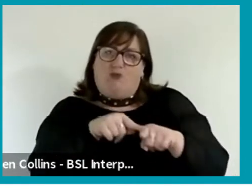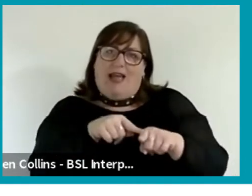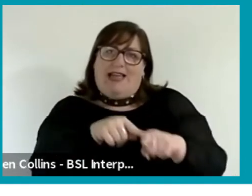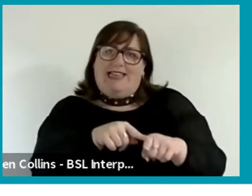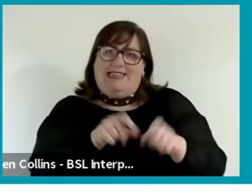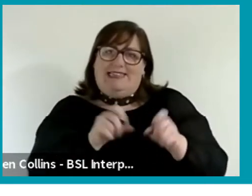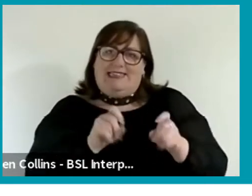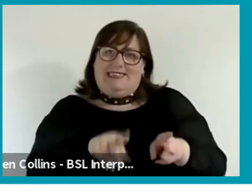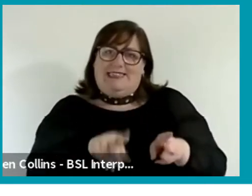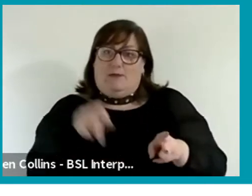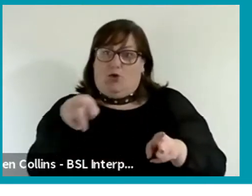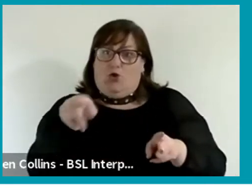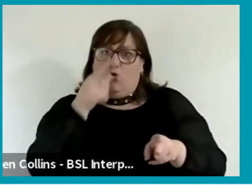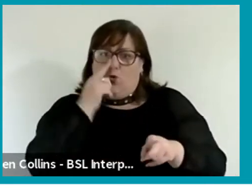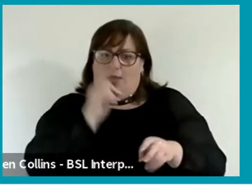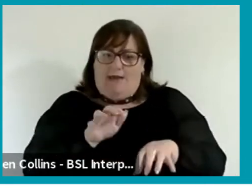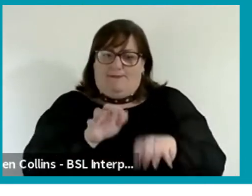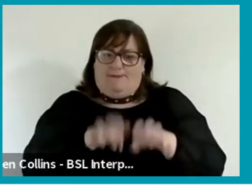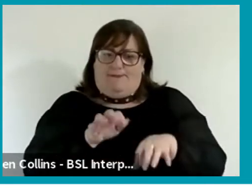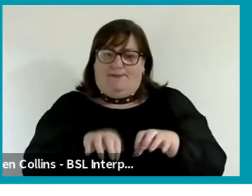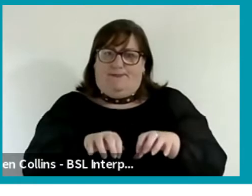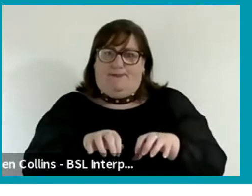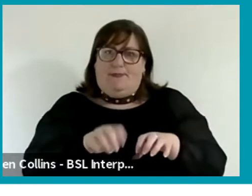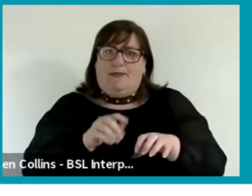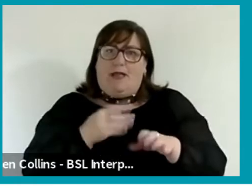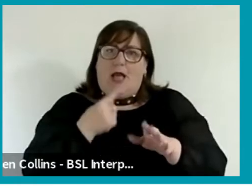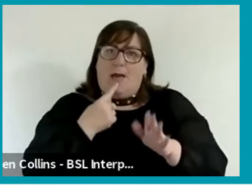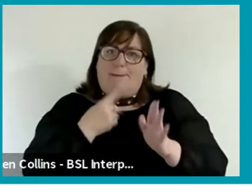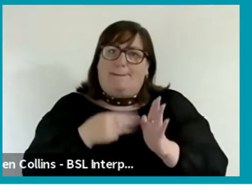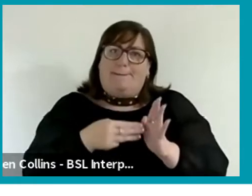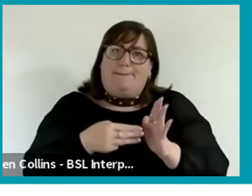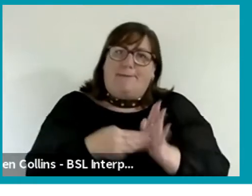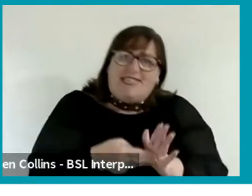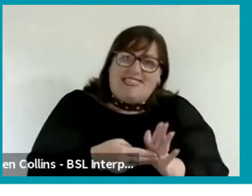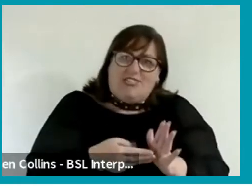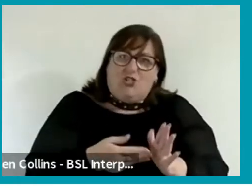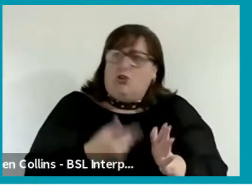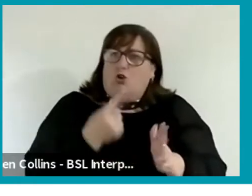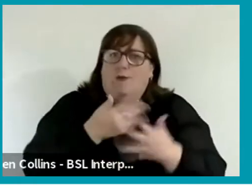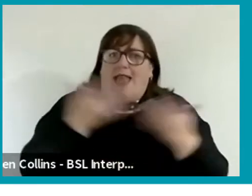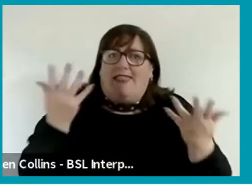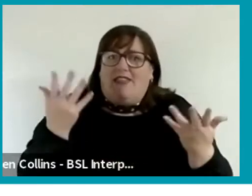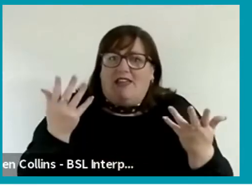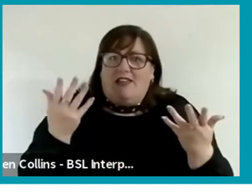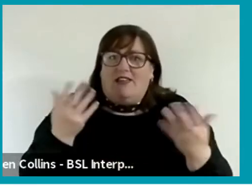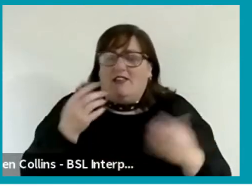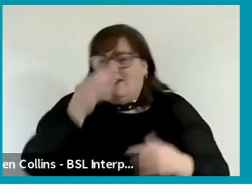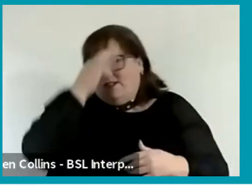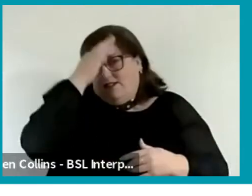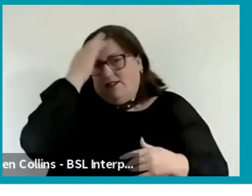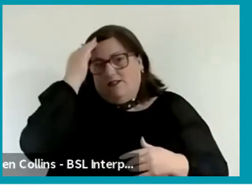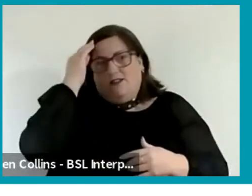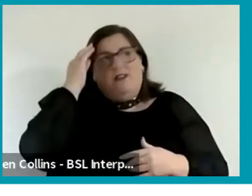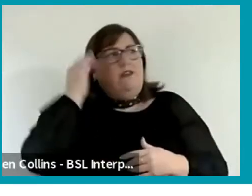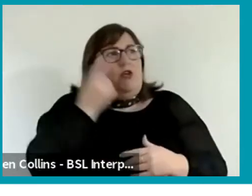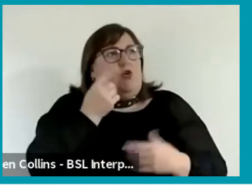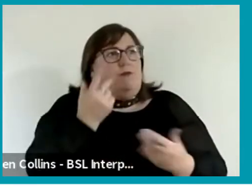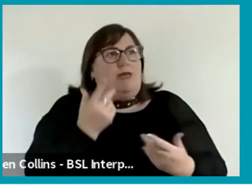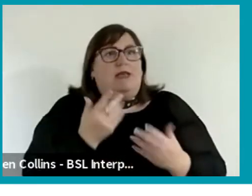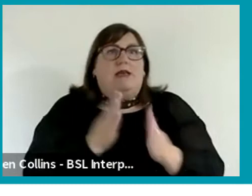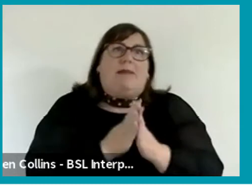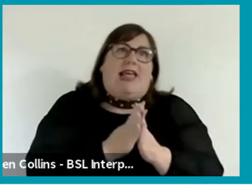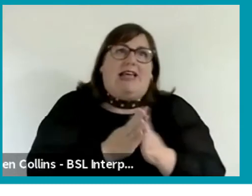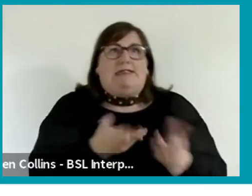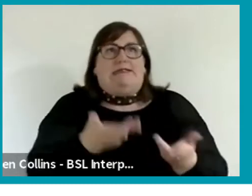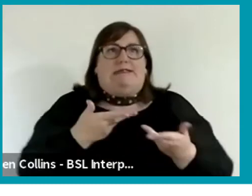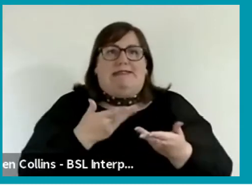can leave a message to a recruiter, which can be anything. It could be hire me please, which some people people do, right?